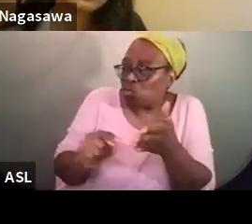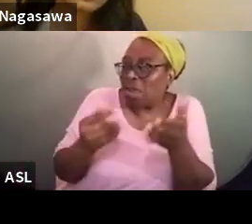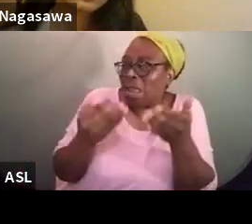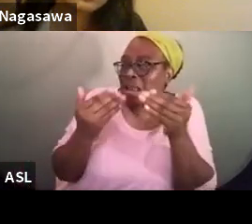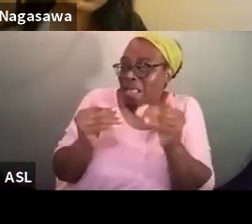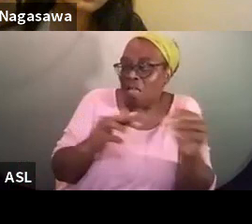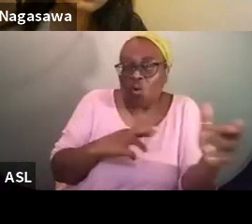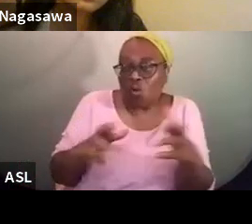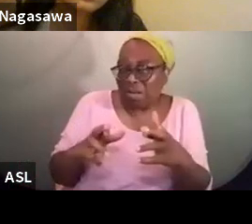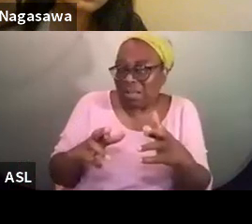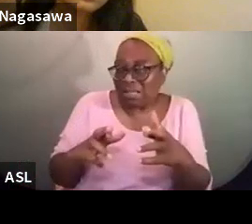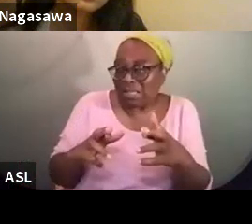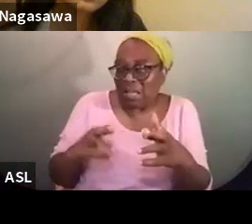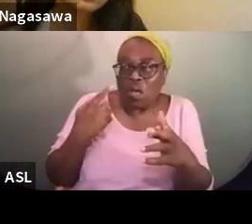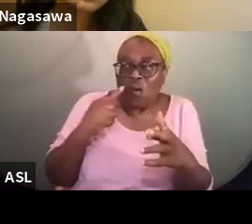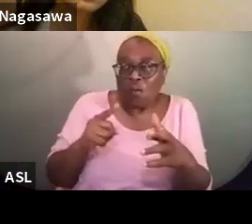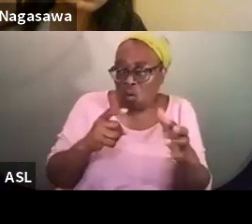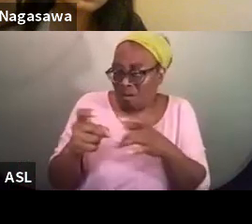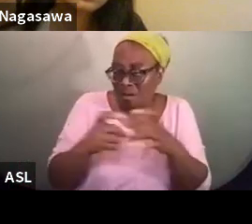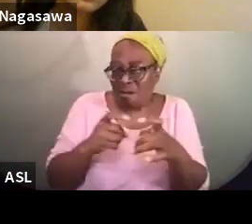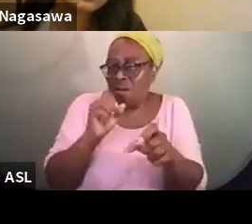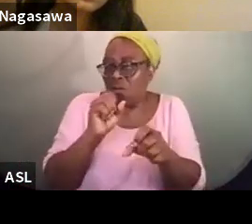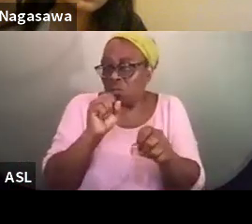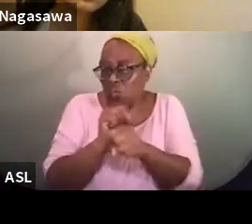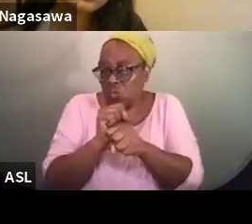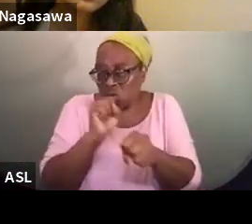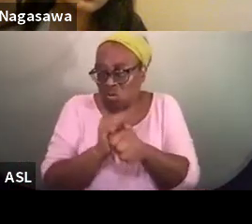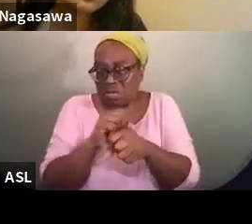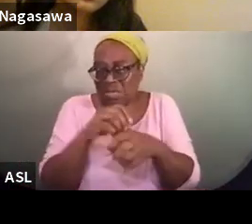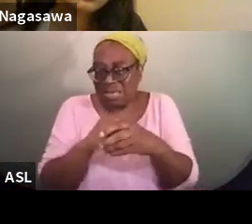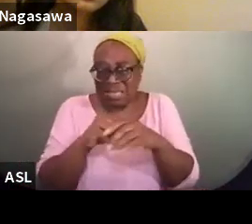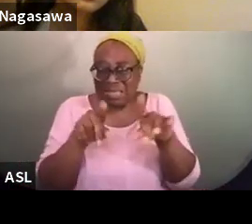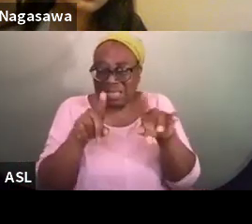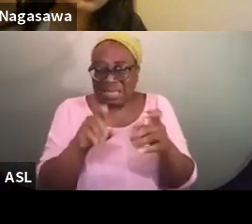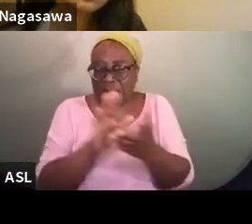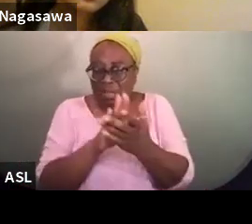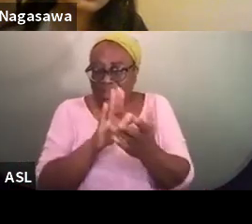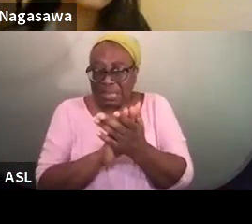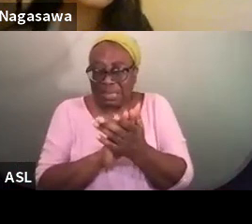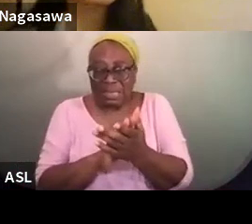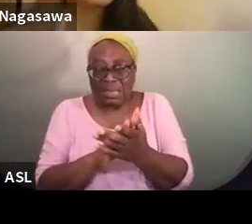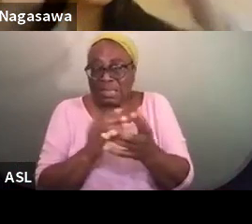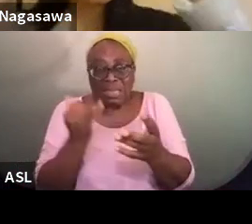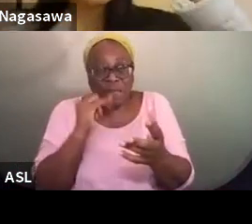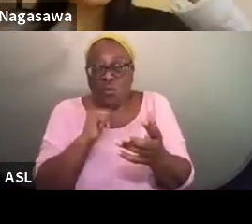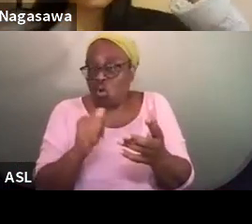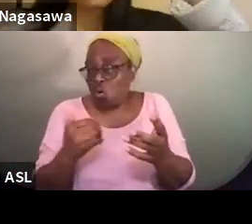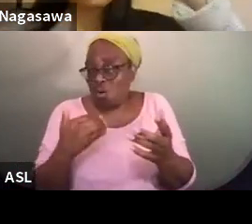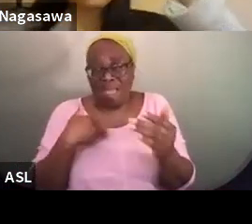readiness for handling the work at the exam schools if you do not have a